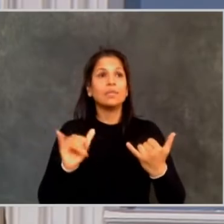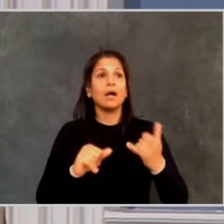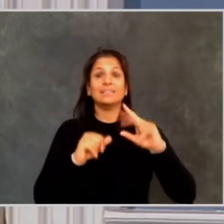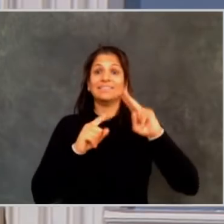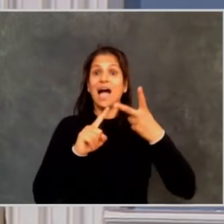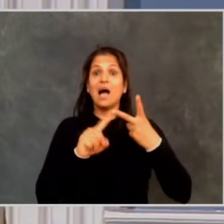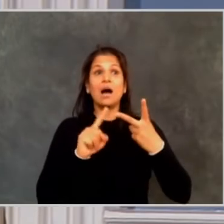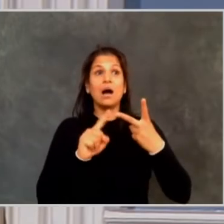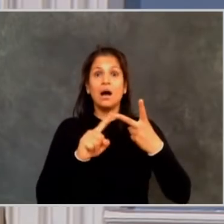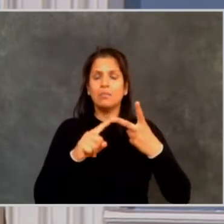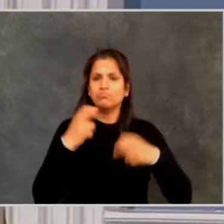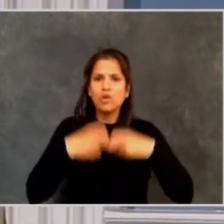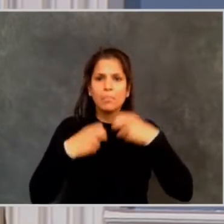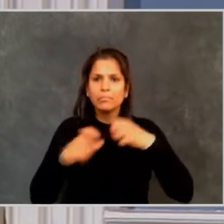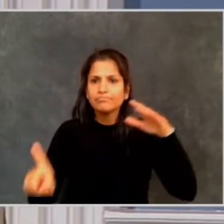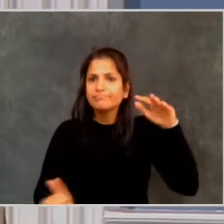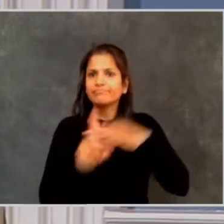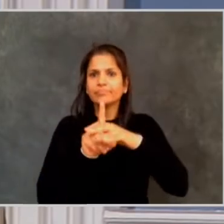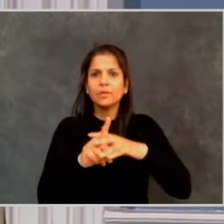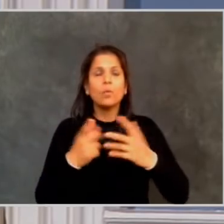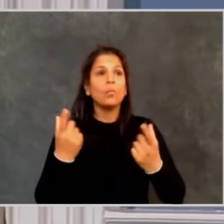Matt Chase from Newsday is up next. Matt.